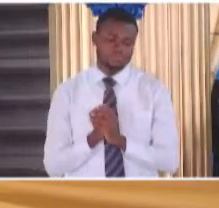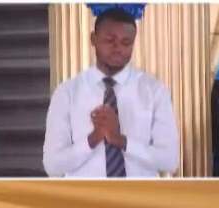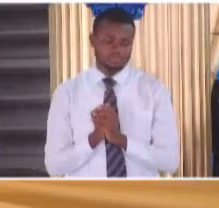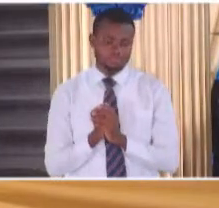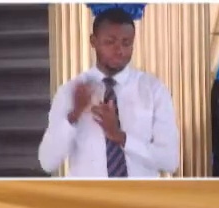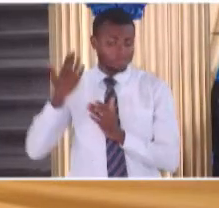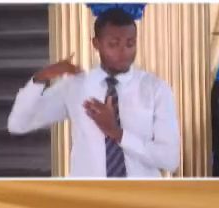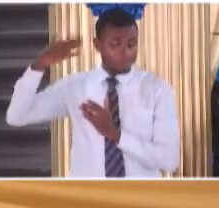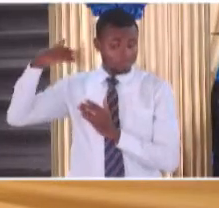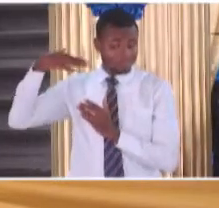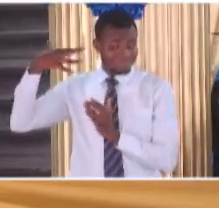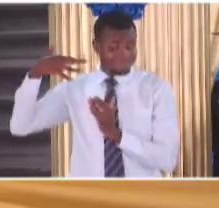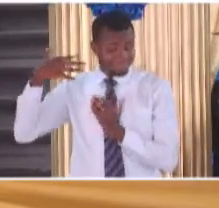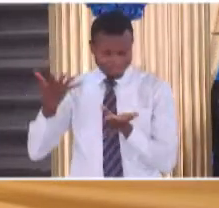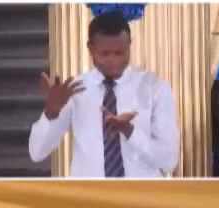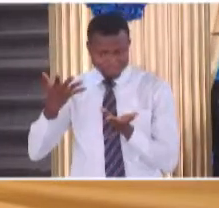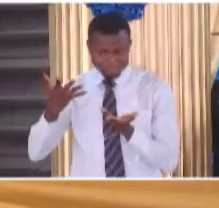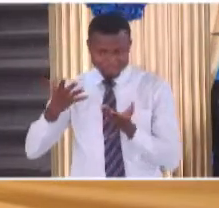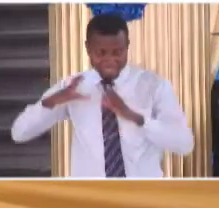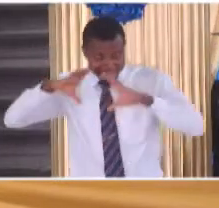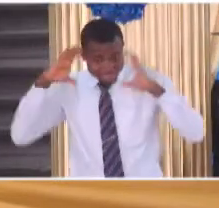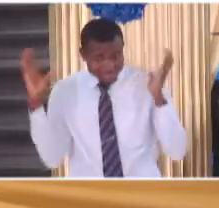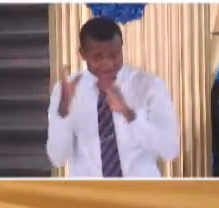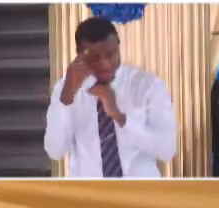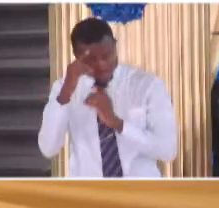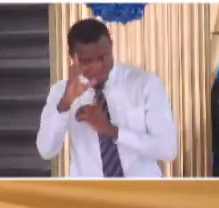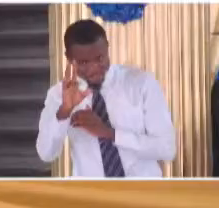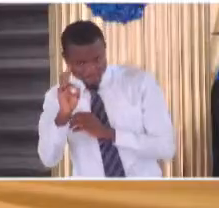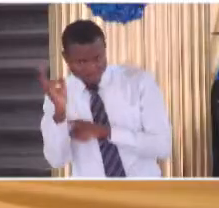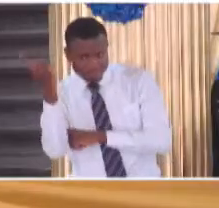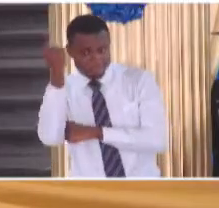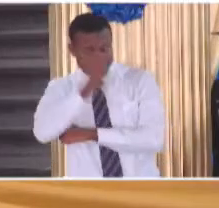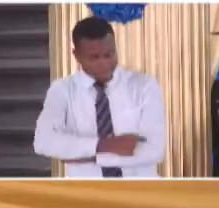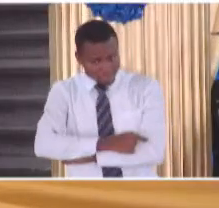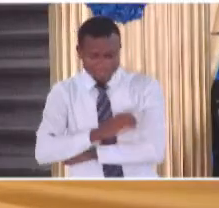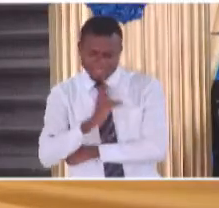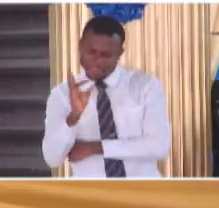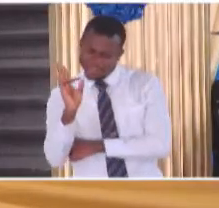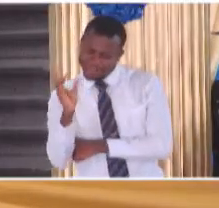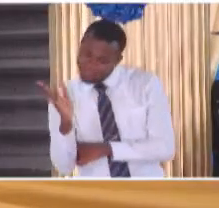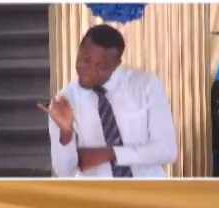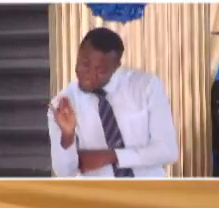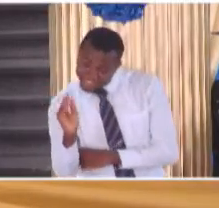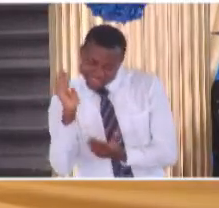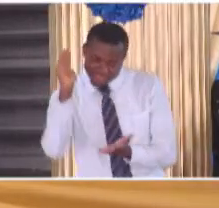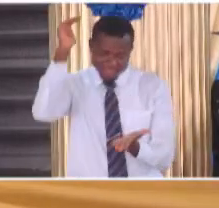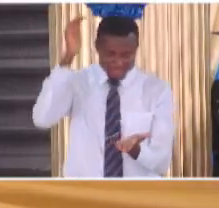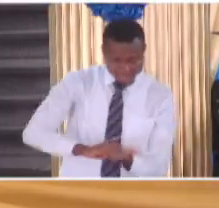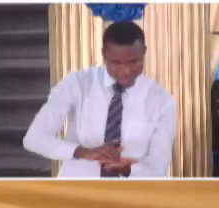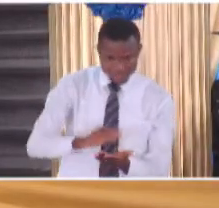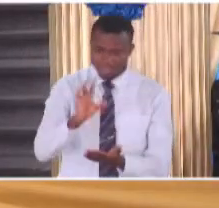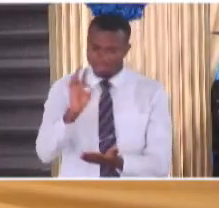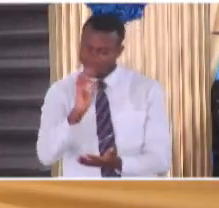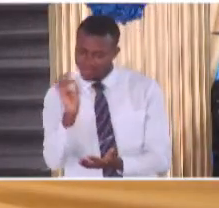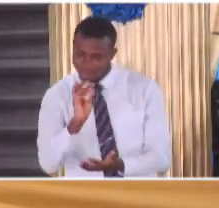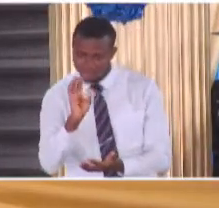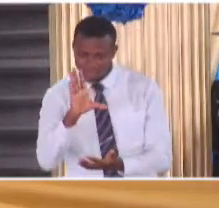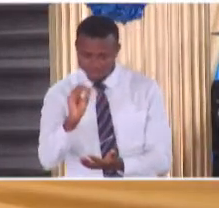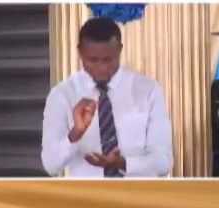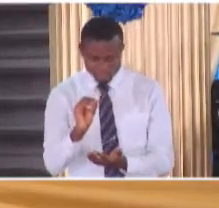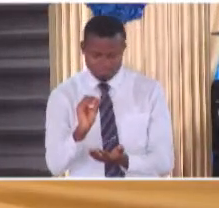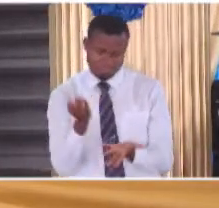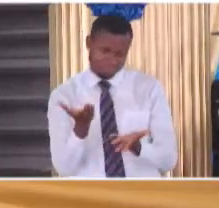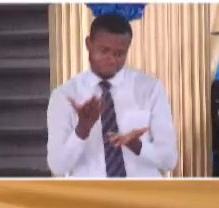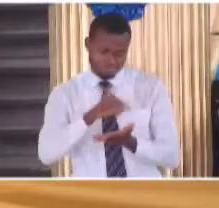Over the congregation period of 7 days, a total of 15,750 students will be graduated